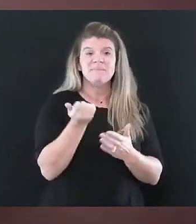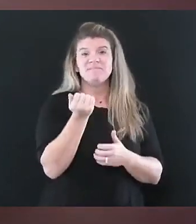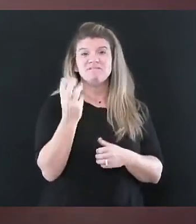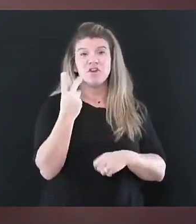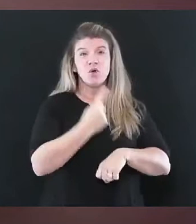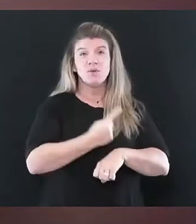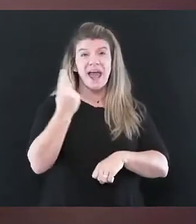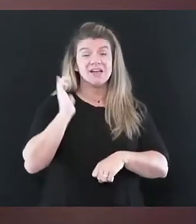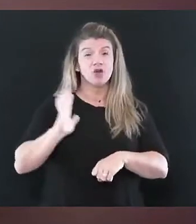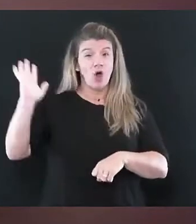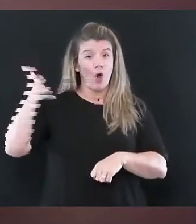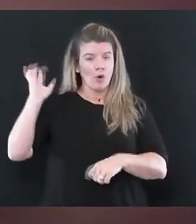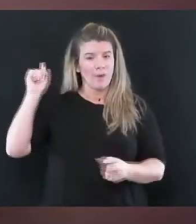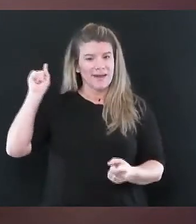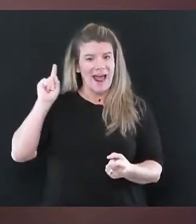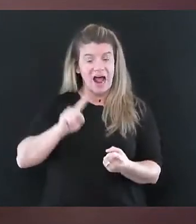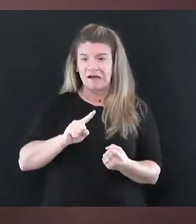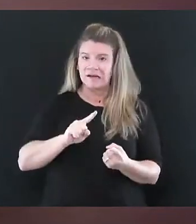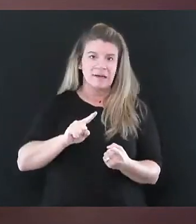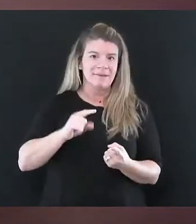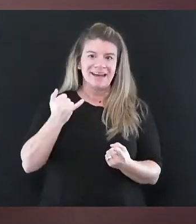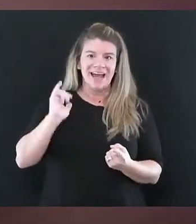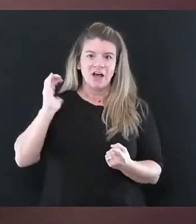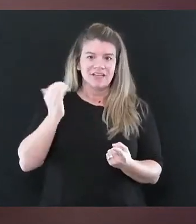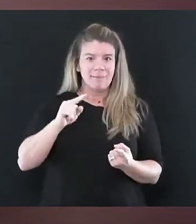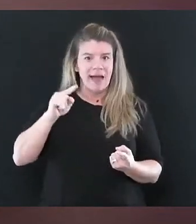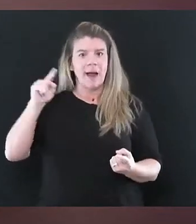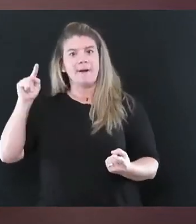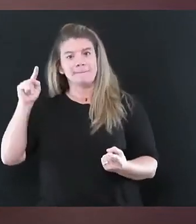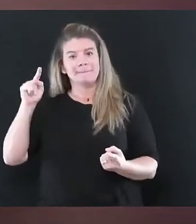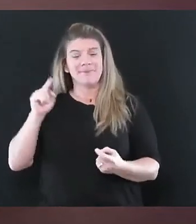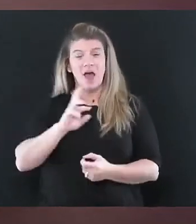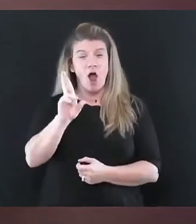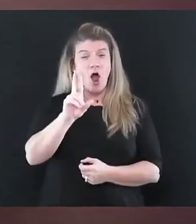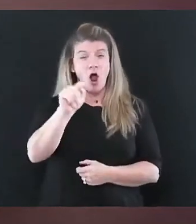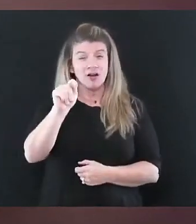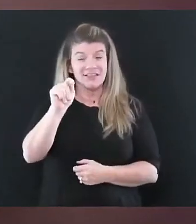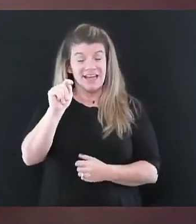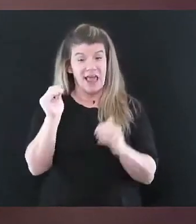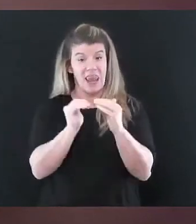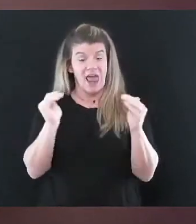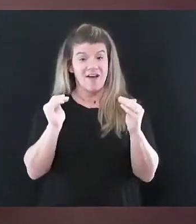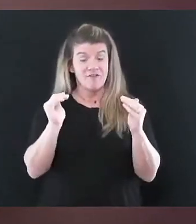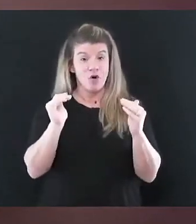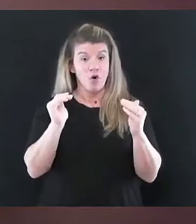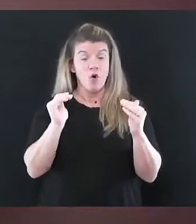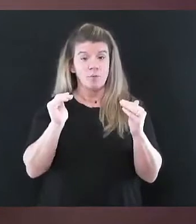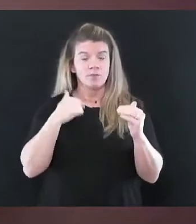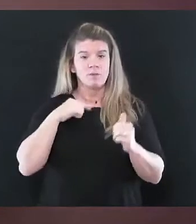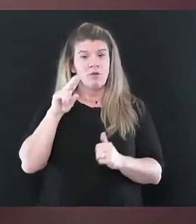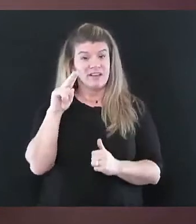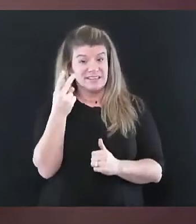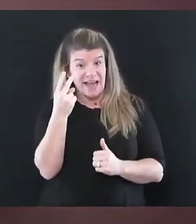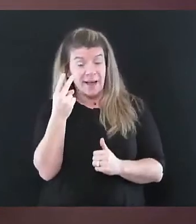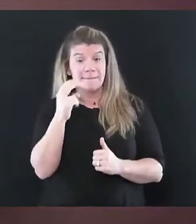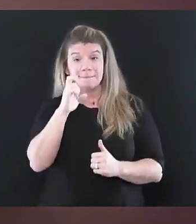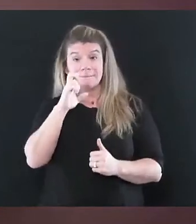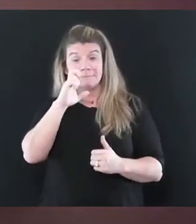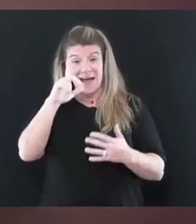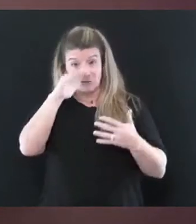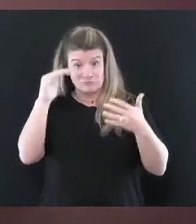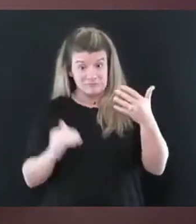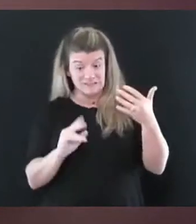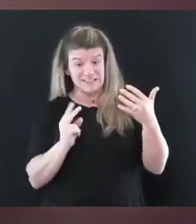picking up a little bit as well. Our RT level, which was second lowest in the country, has started to rise a little bit again as